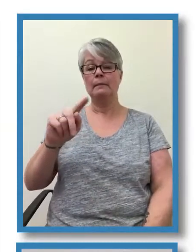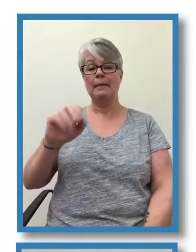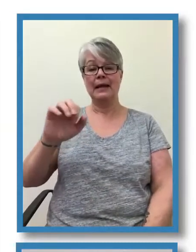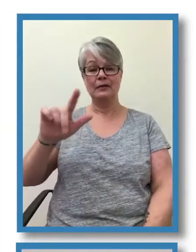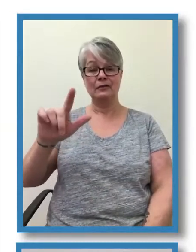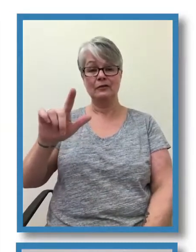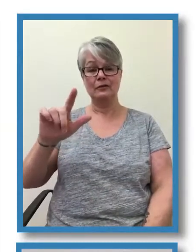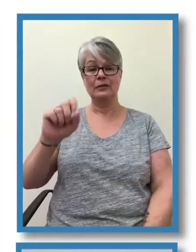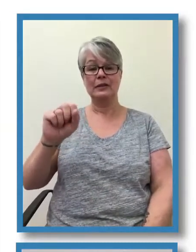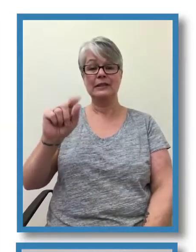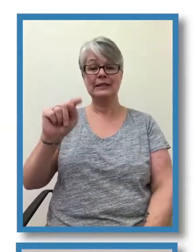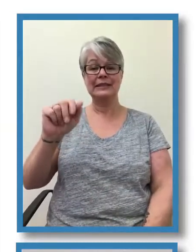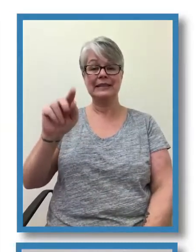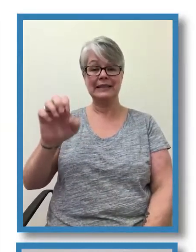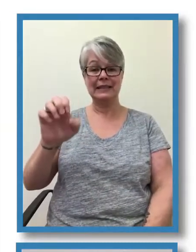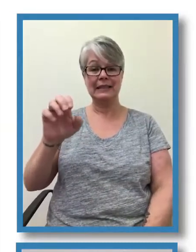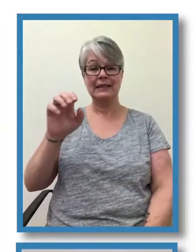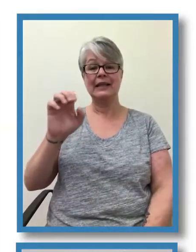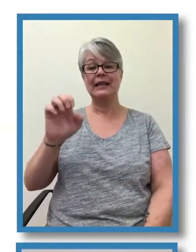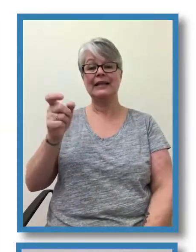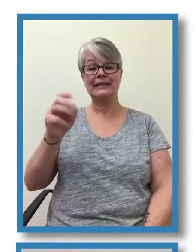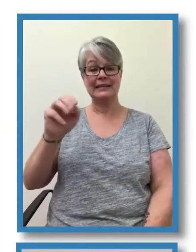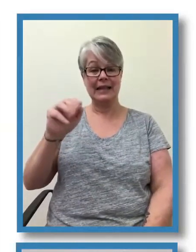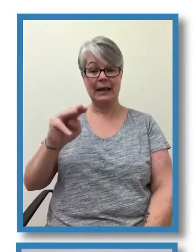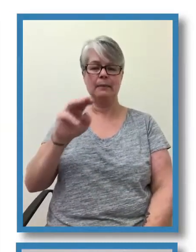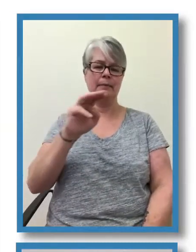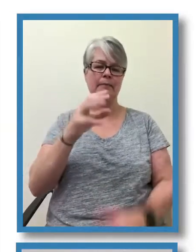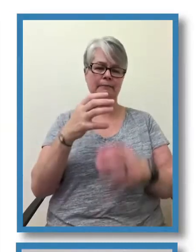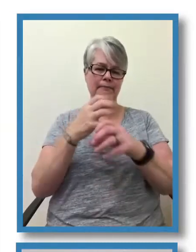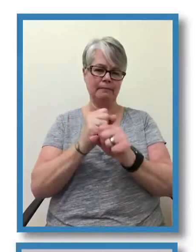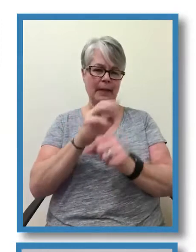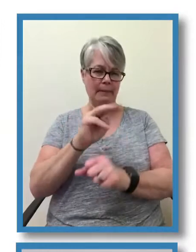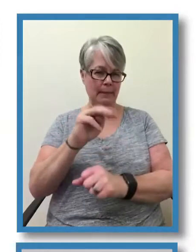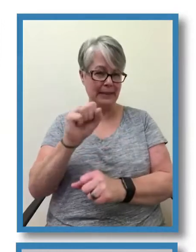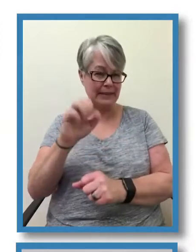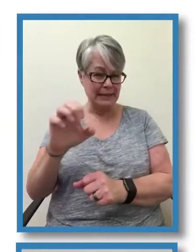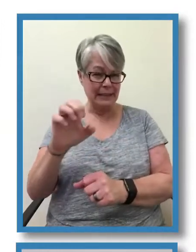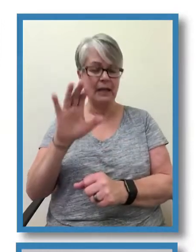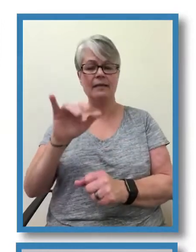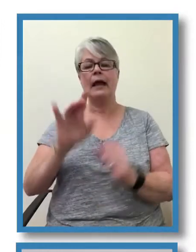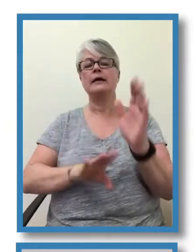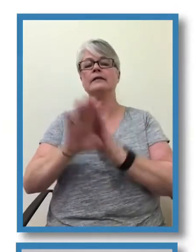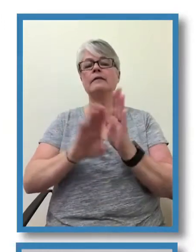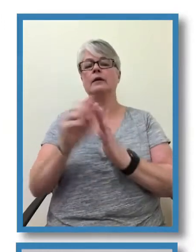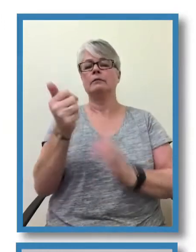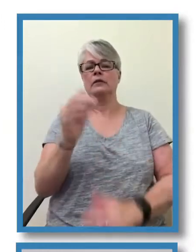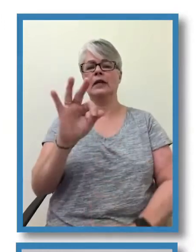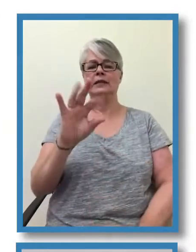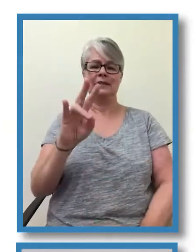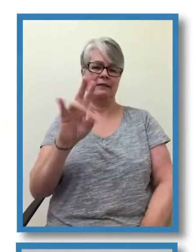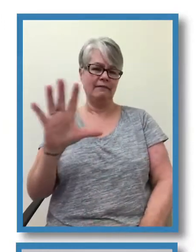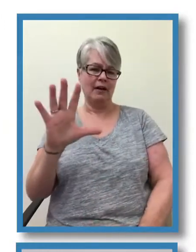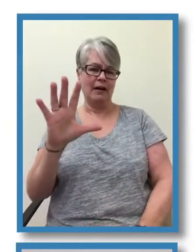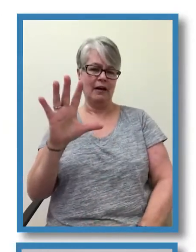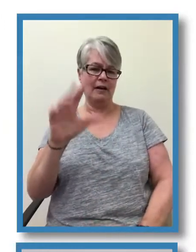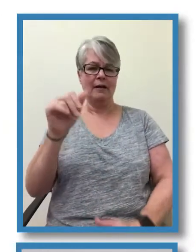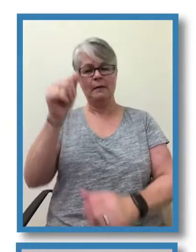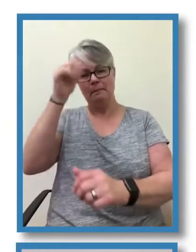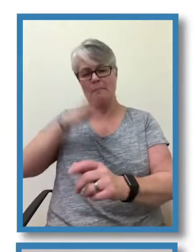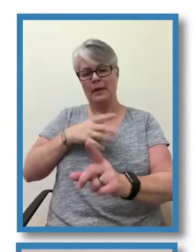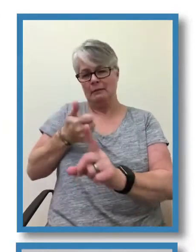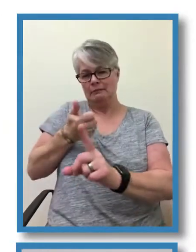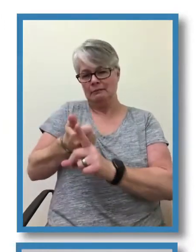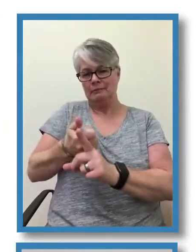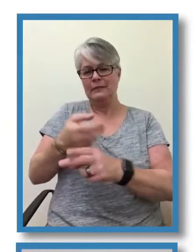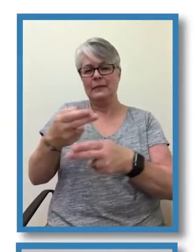can see, for the purposes of clinical trials, we can see the scores there. So someone with a score of 20